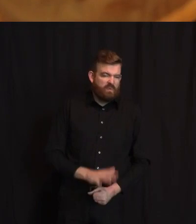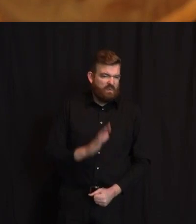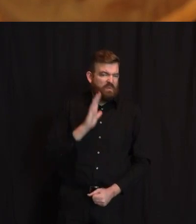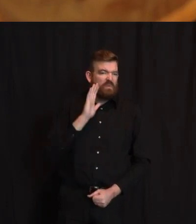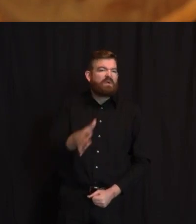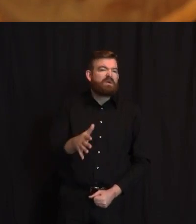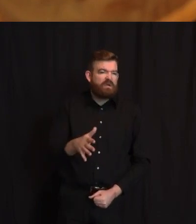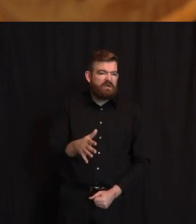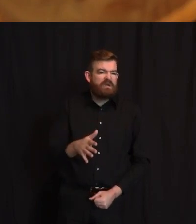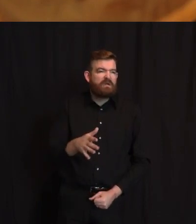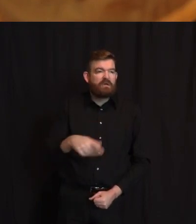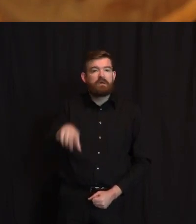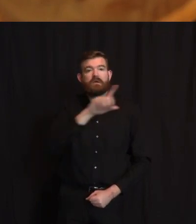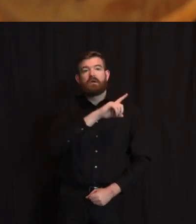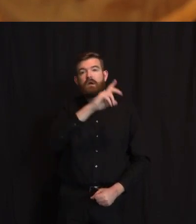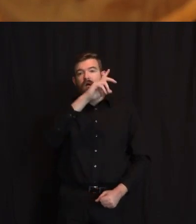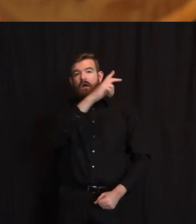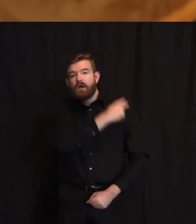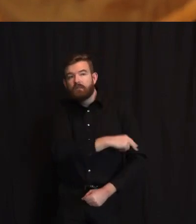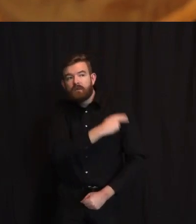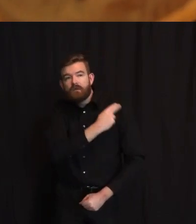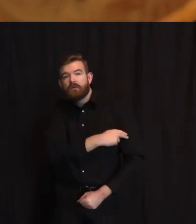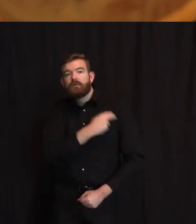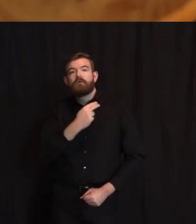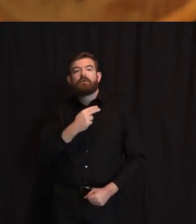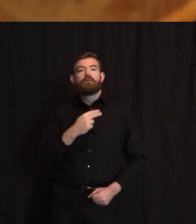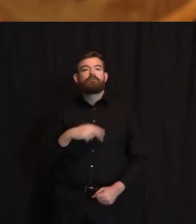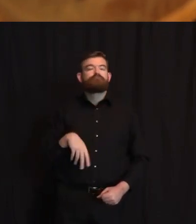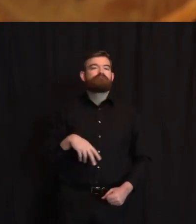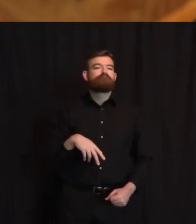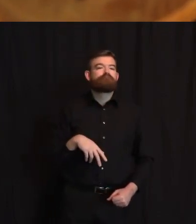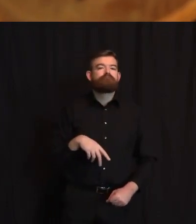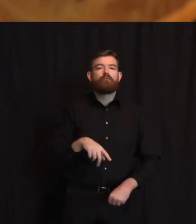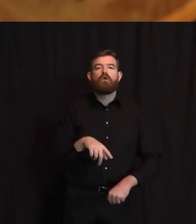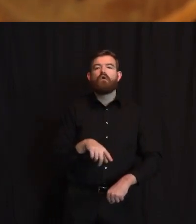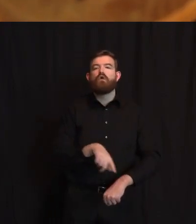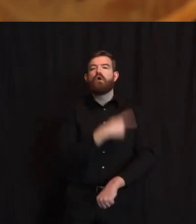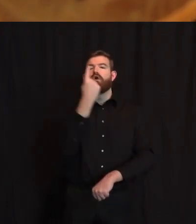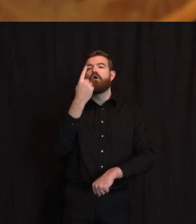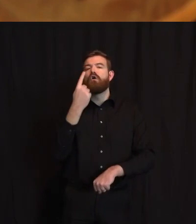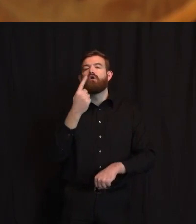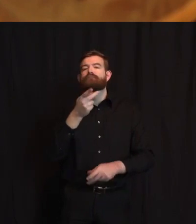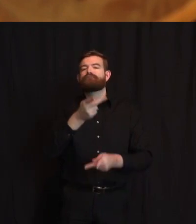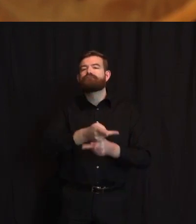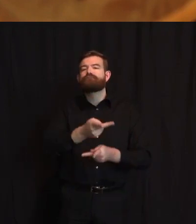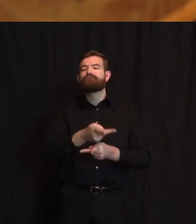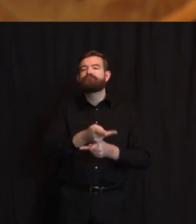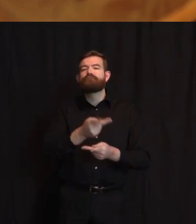our hospitals and our long-term care facilities. As the Governor shared, there's